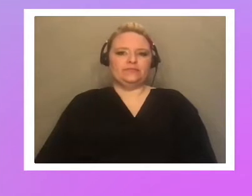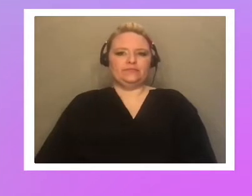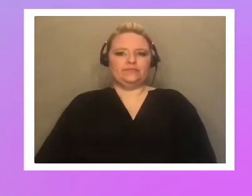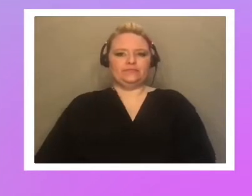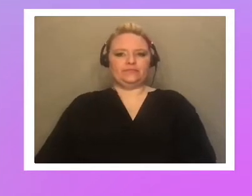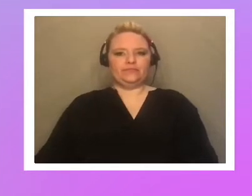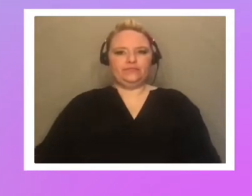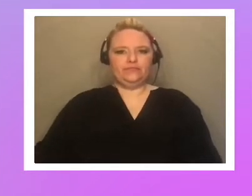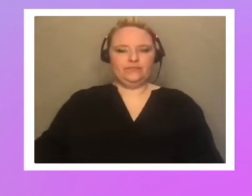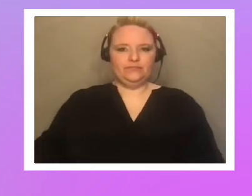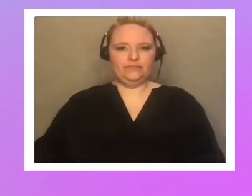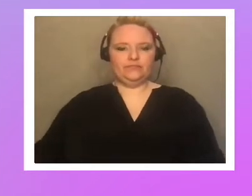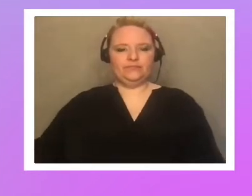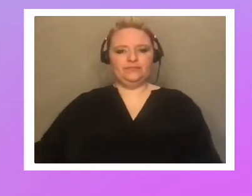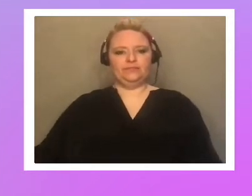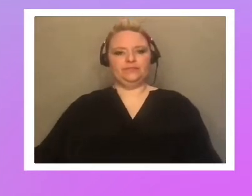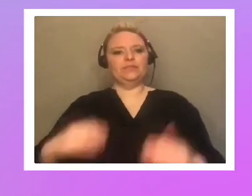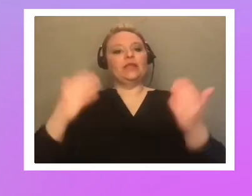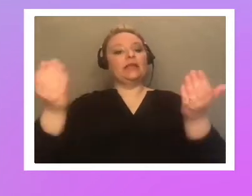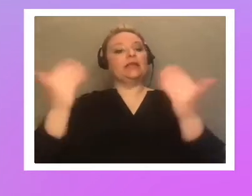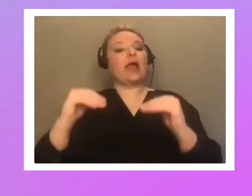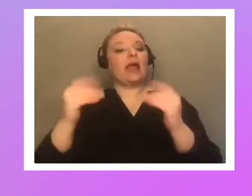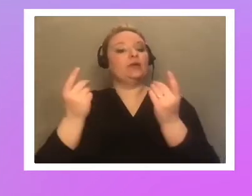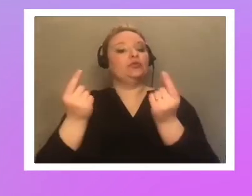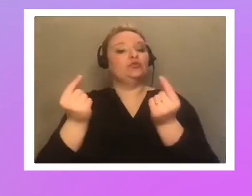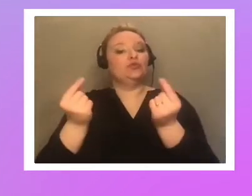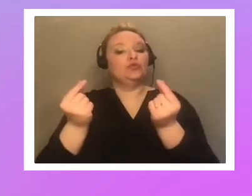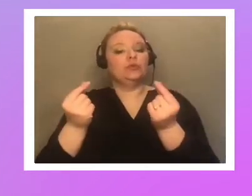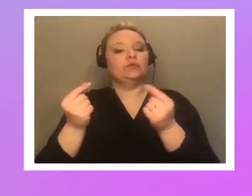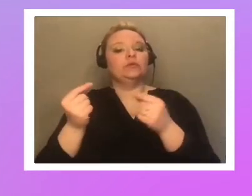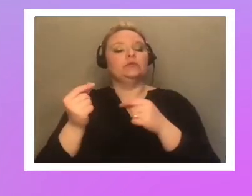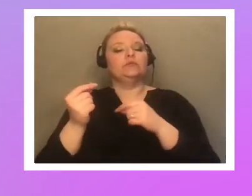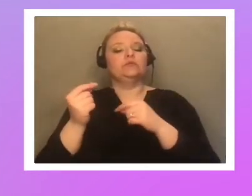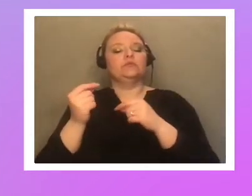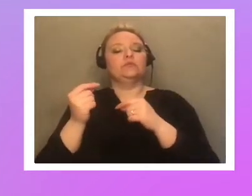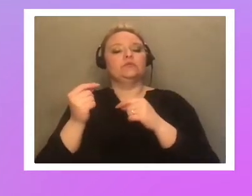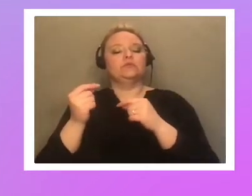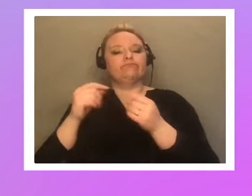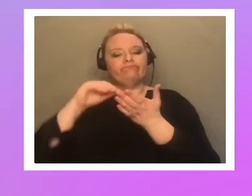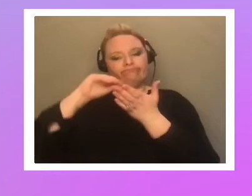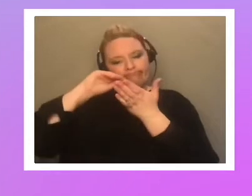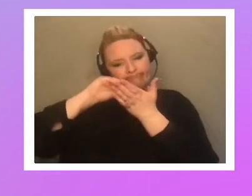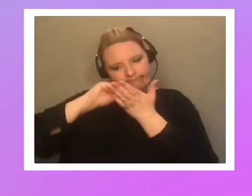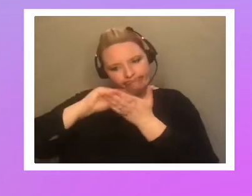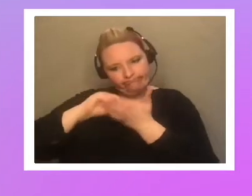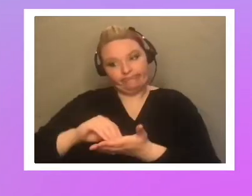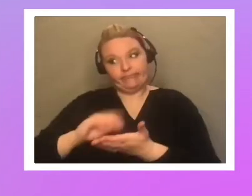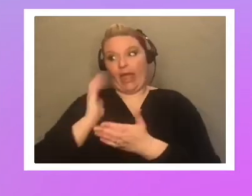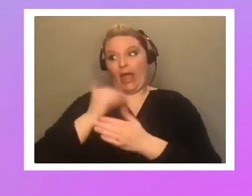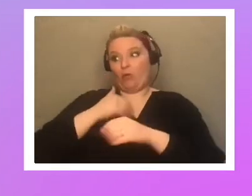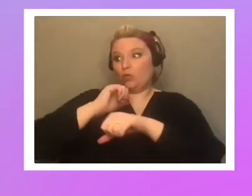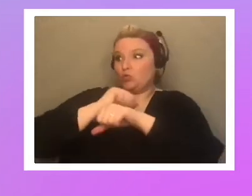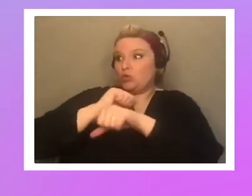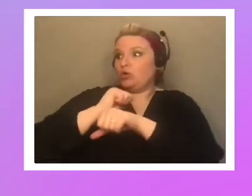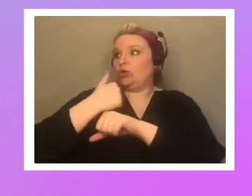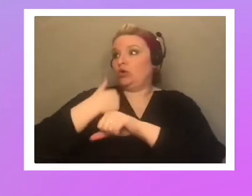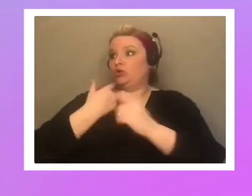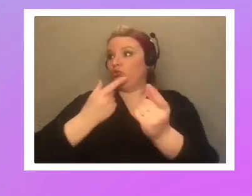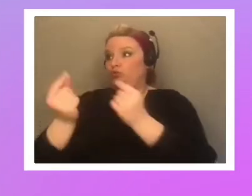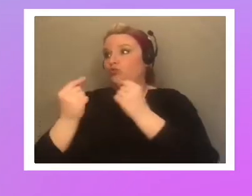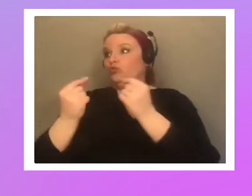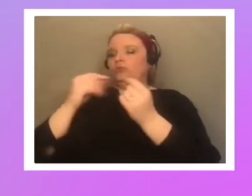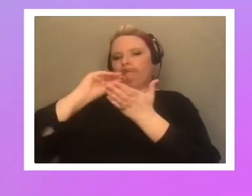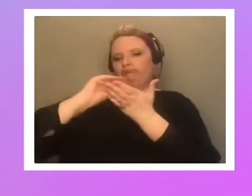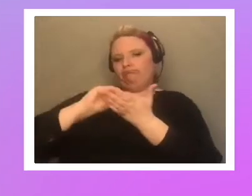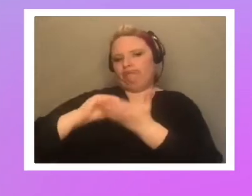The next thing you want to do is to document all your team's work when